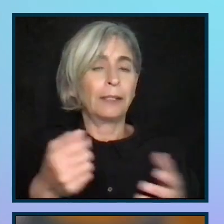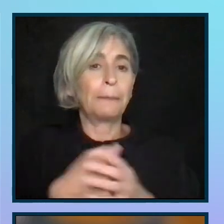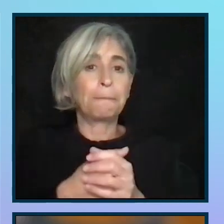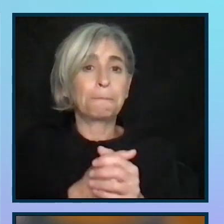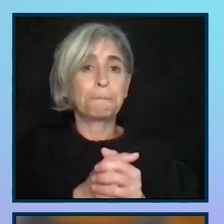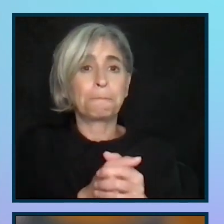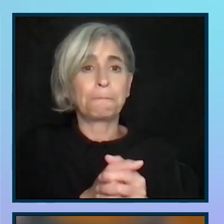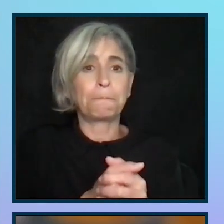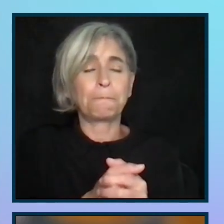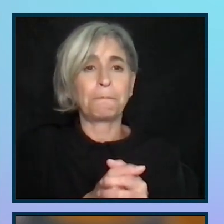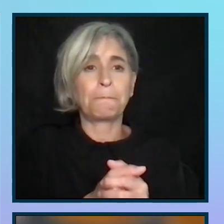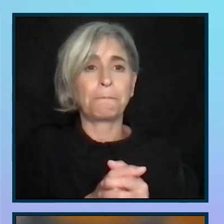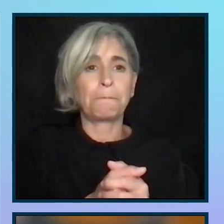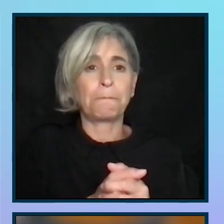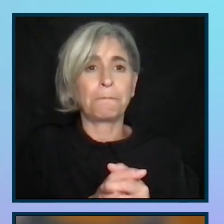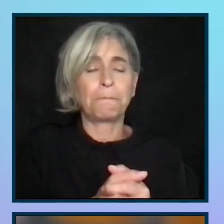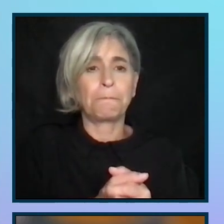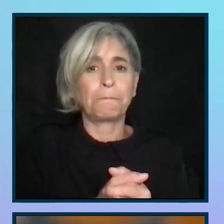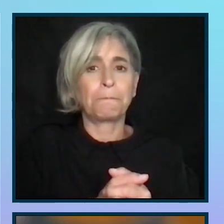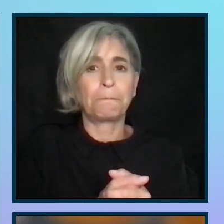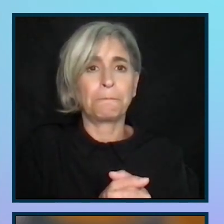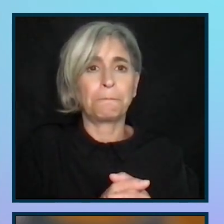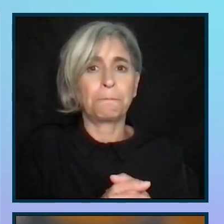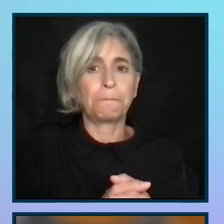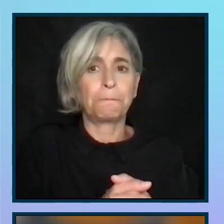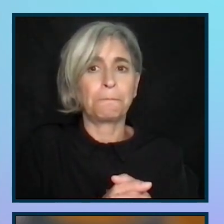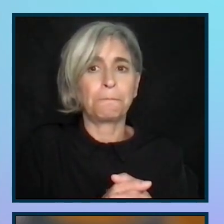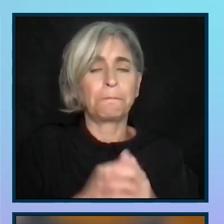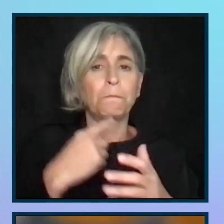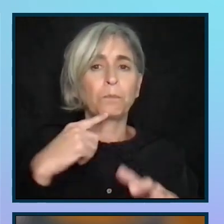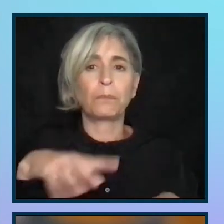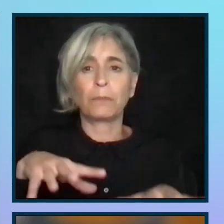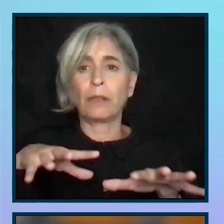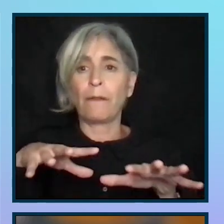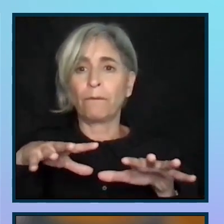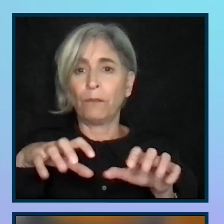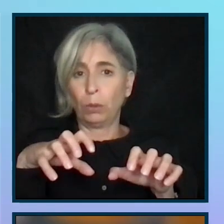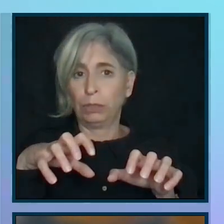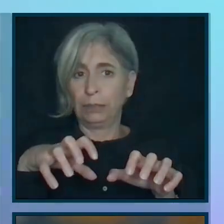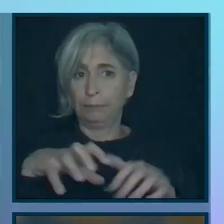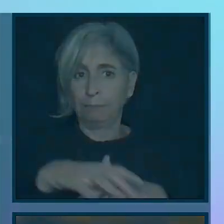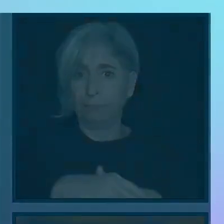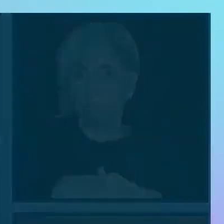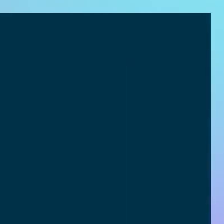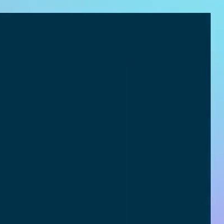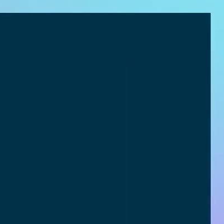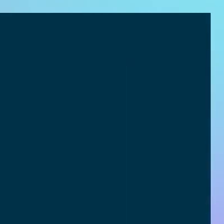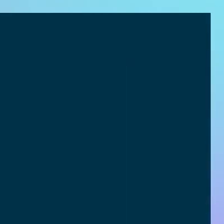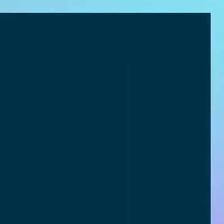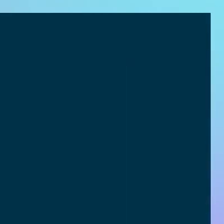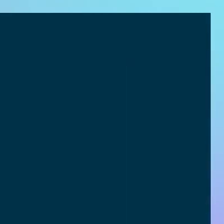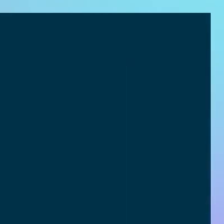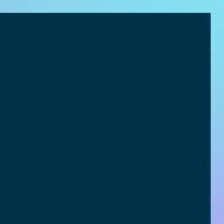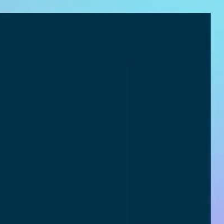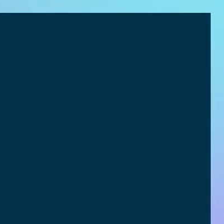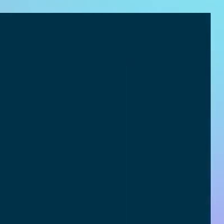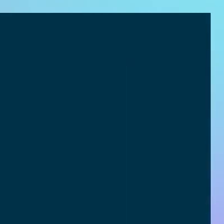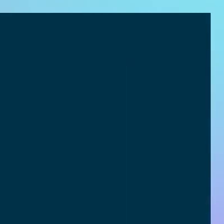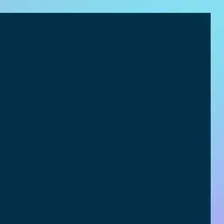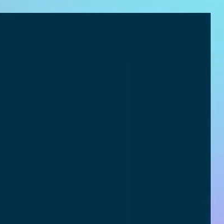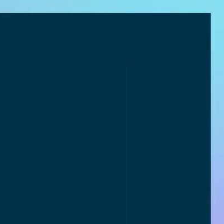role, I come from the content side of things. So I do produce graphics and things